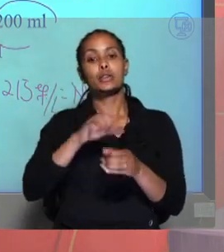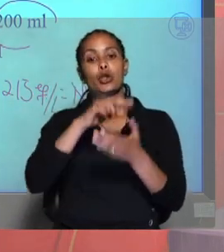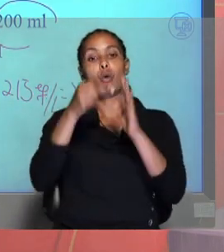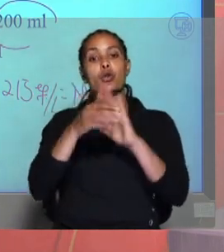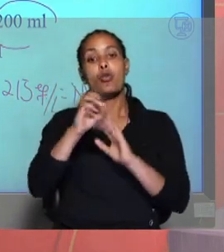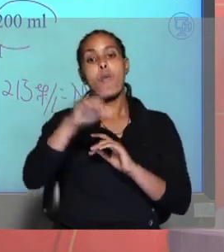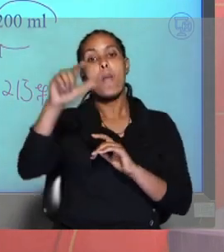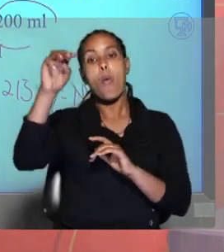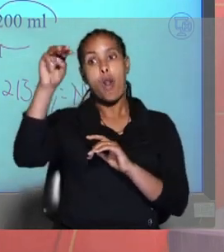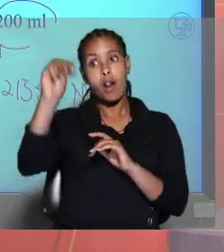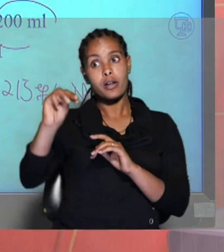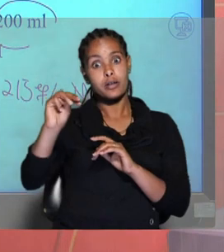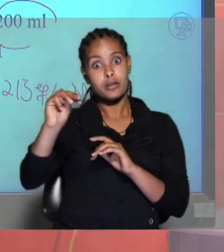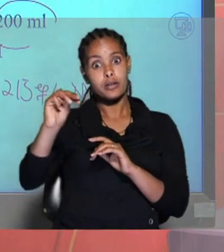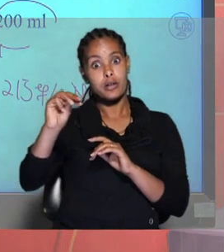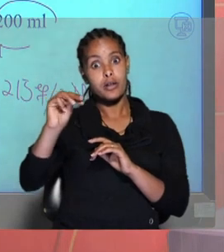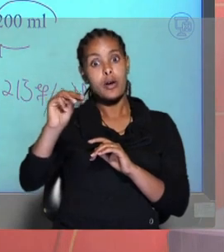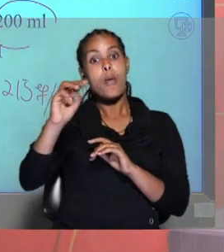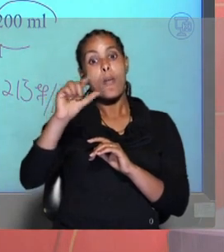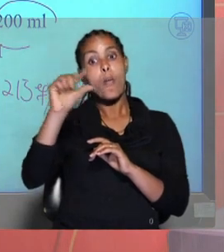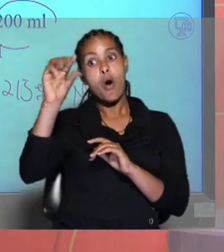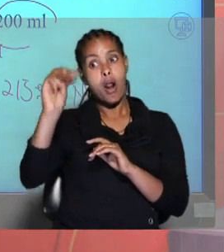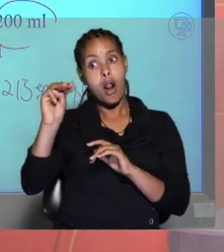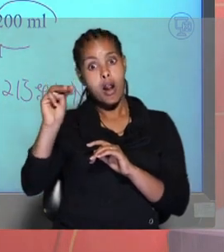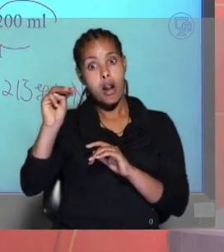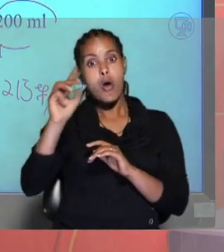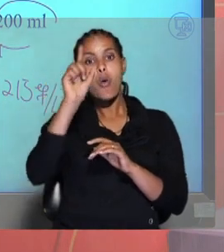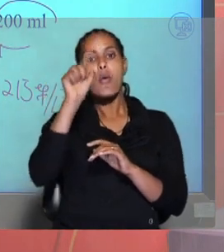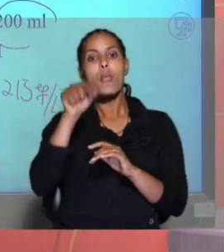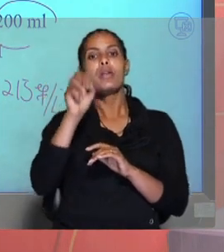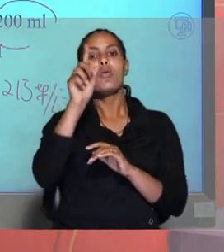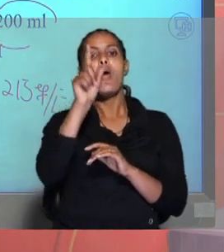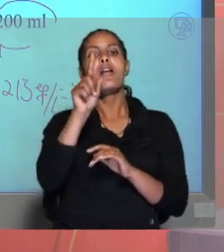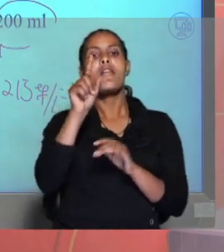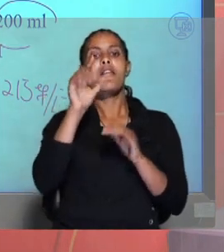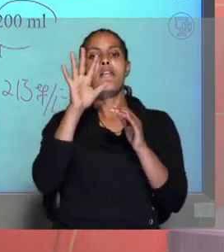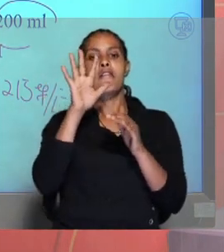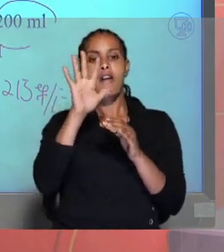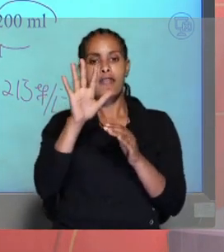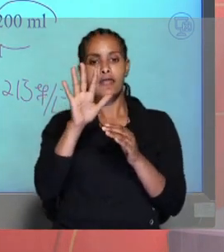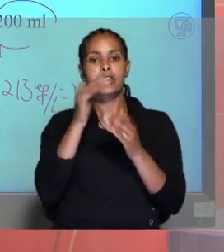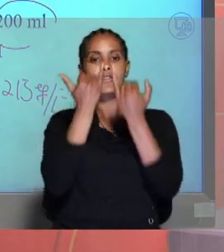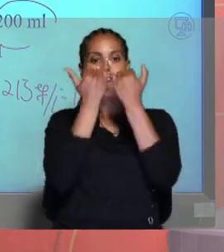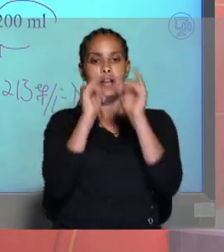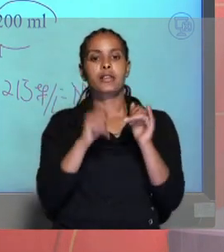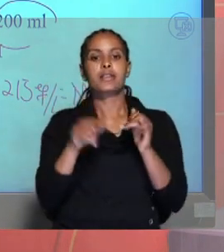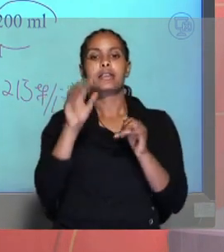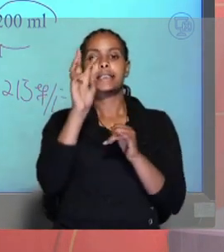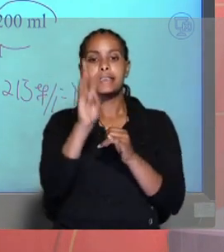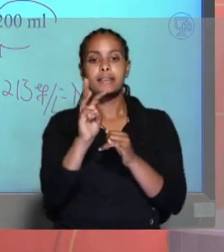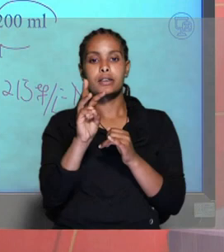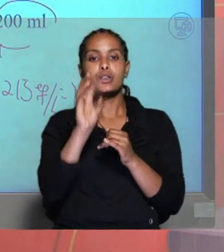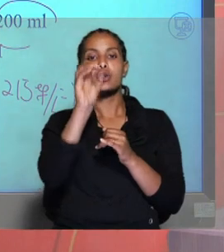molarity, is molar. Therefore, 1.215 divided by 6 is